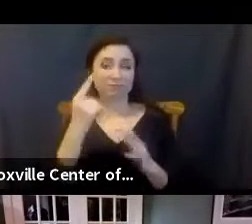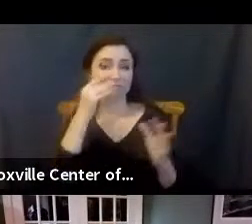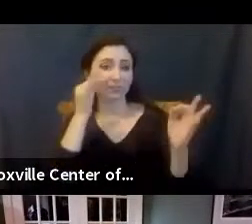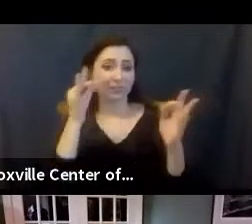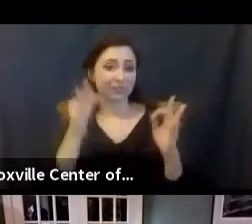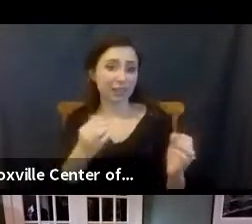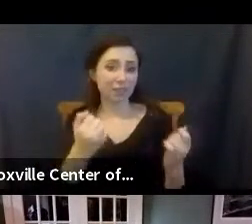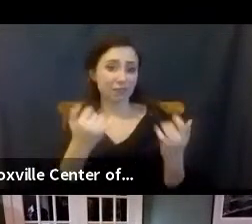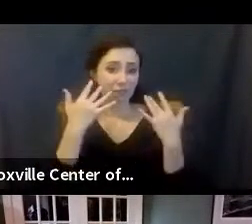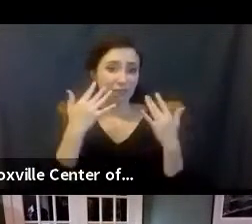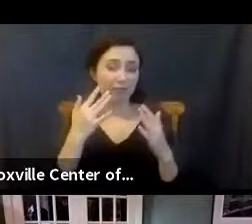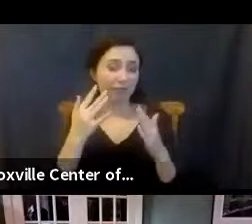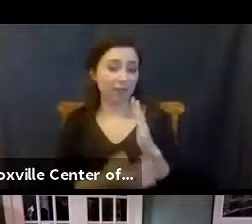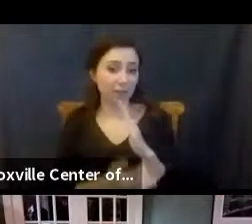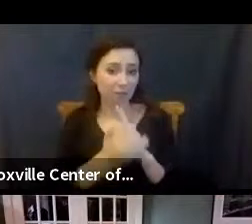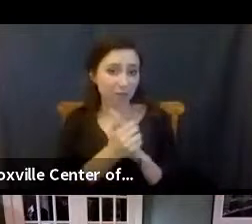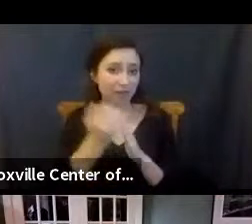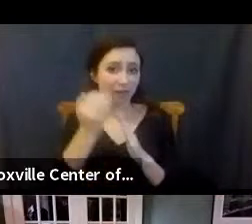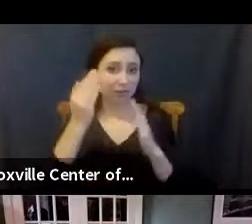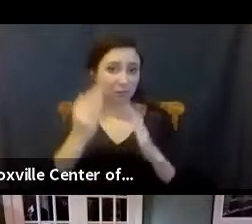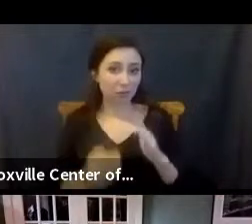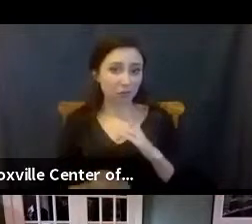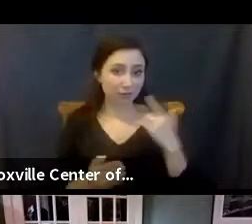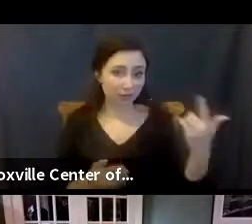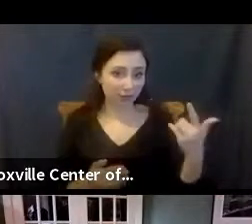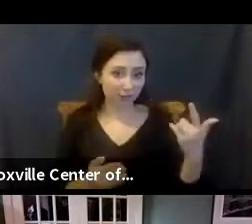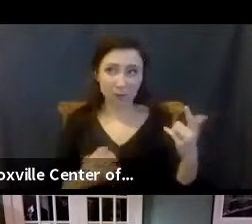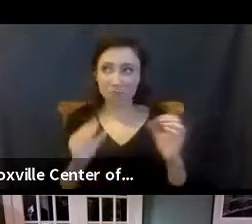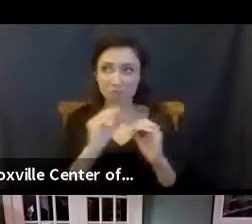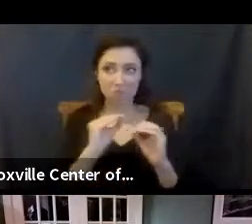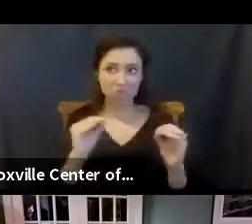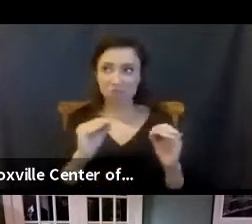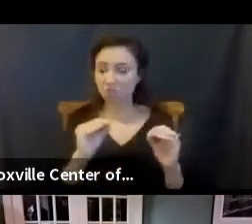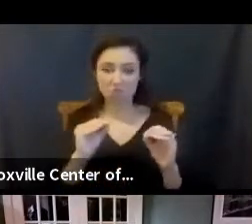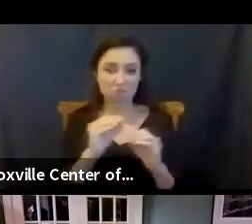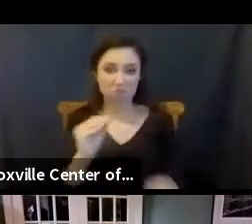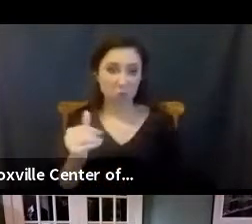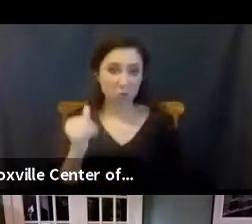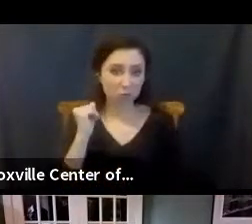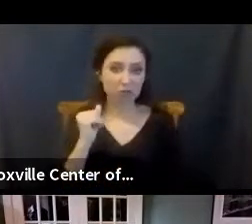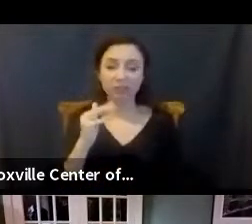person who seconded it has no objection, then it can be considered a friendly amendment.